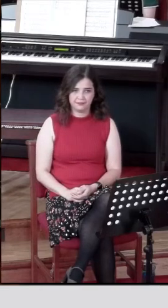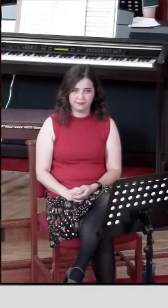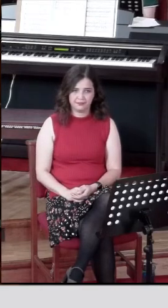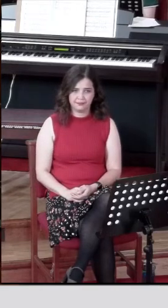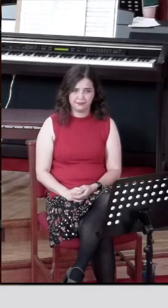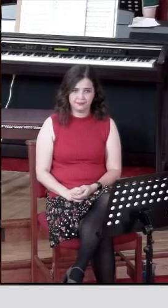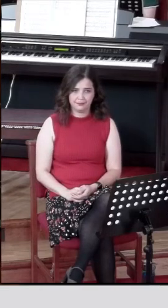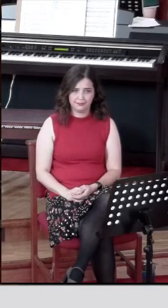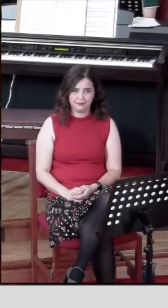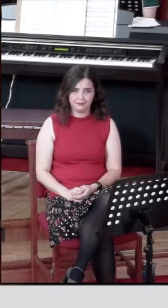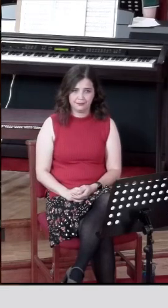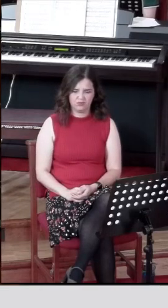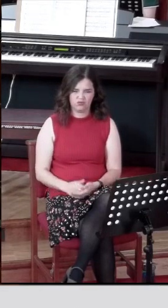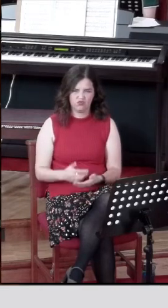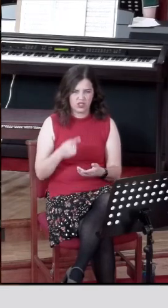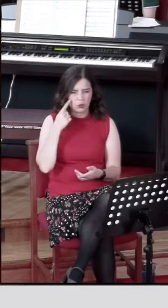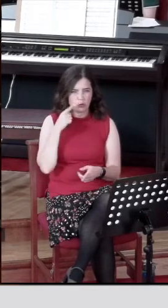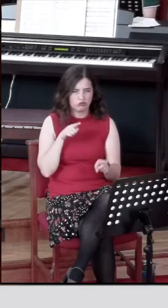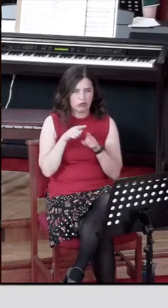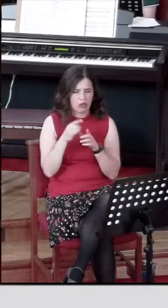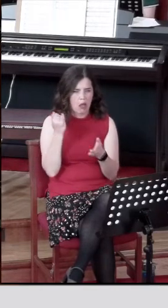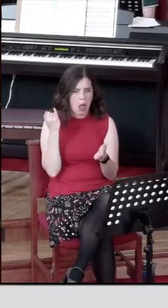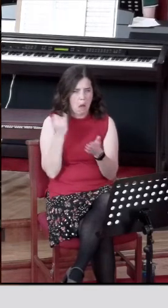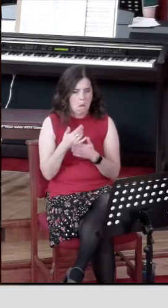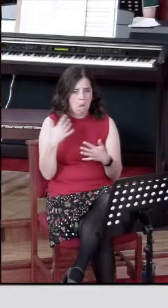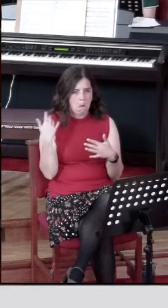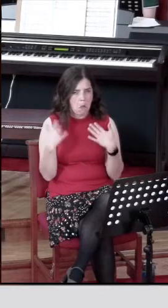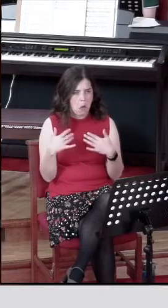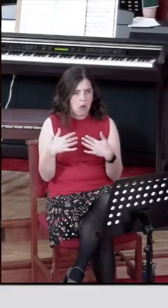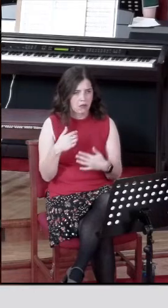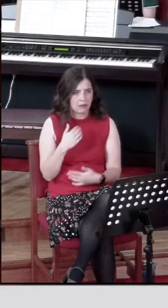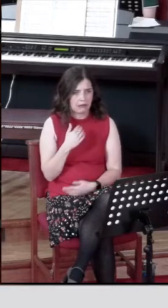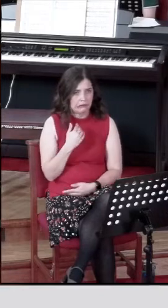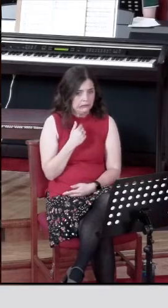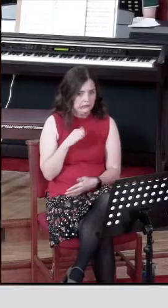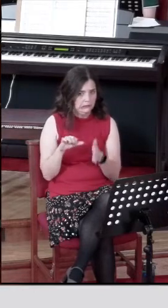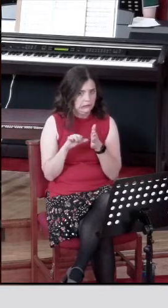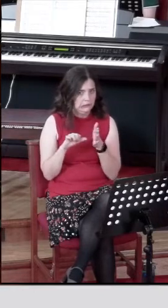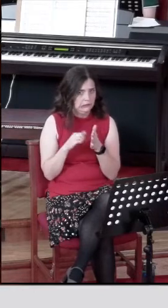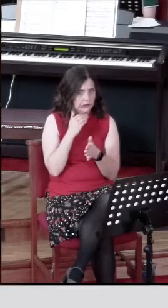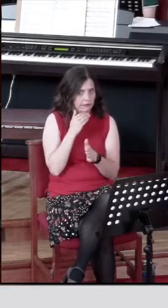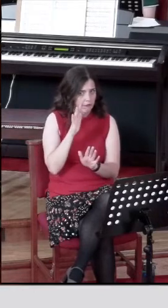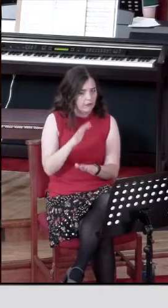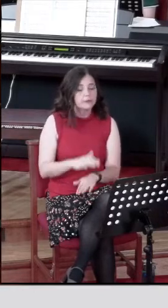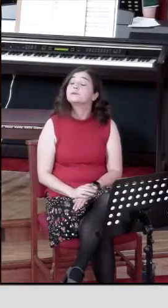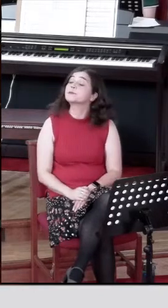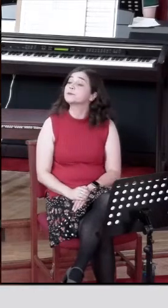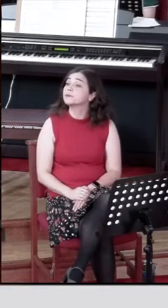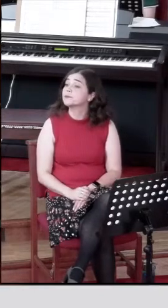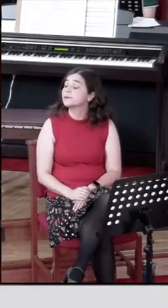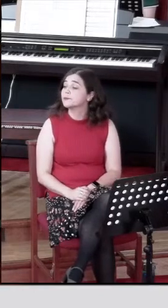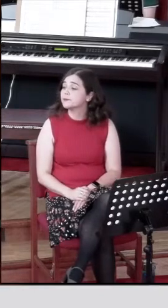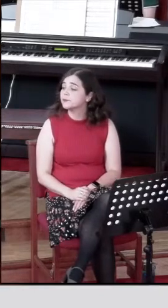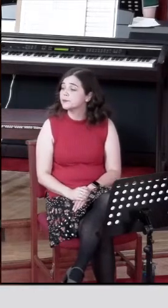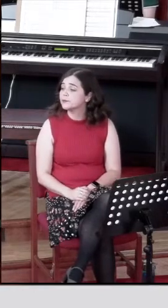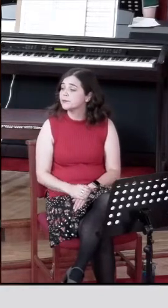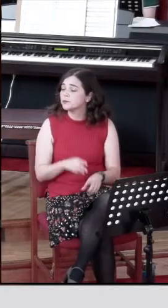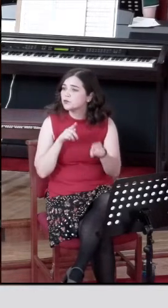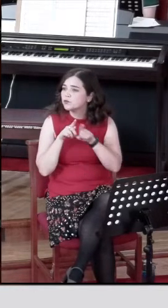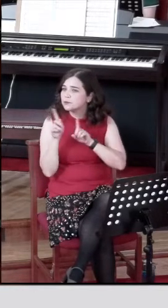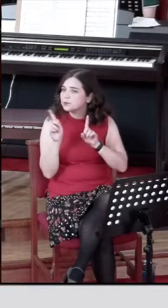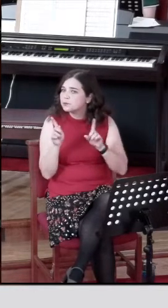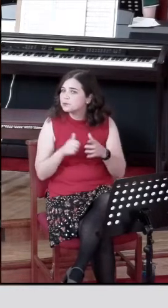Shall we try a really hard one for the... Maybe that was hard enough for people. Let's try...